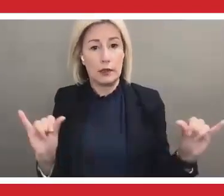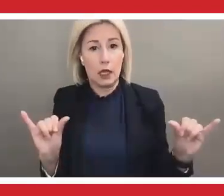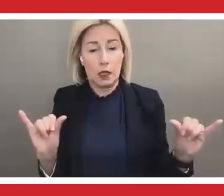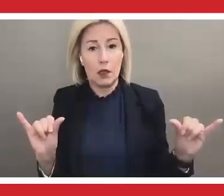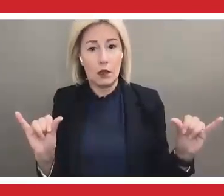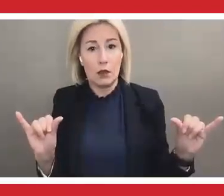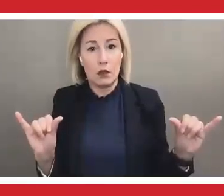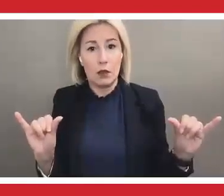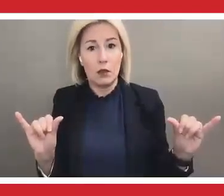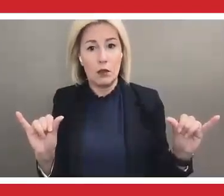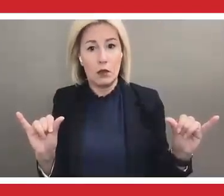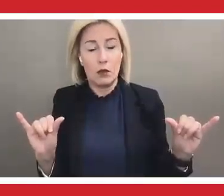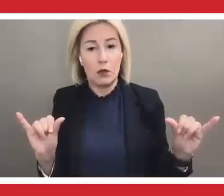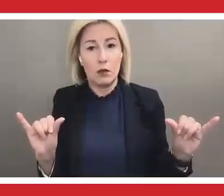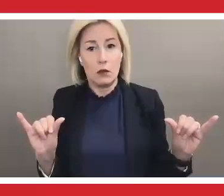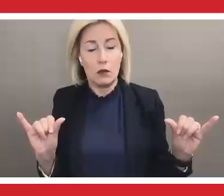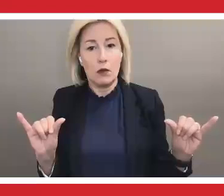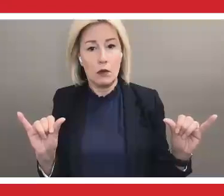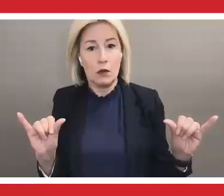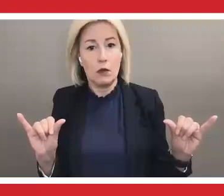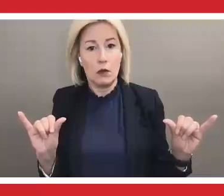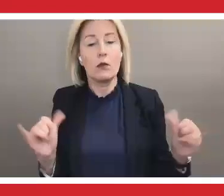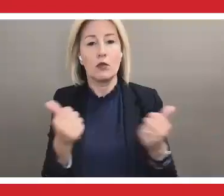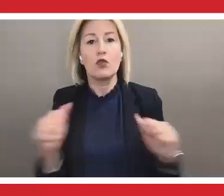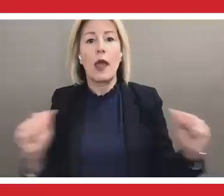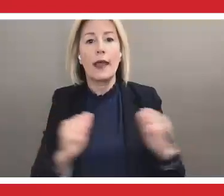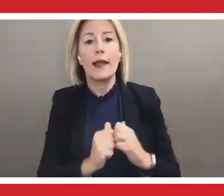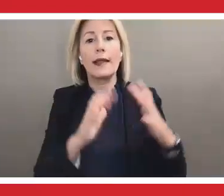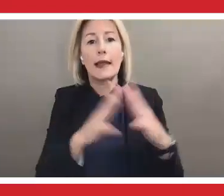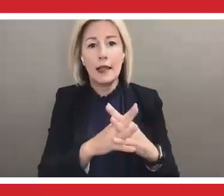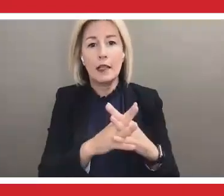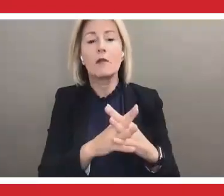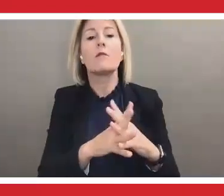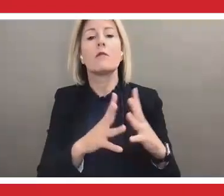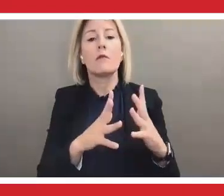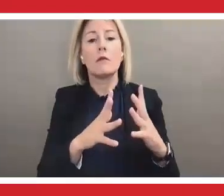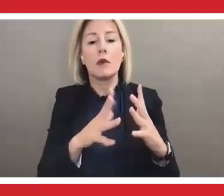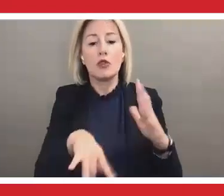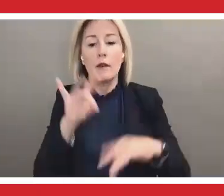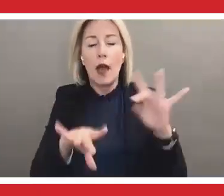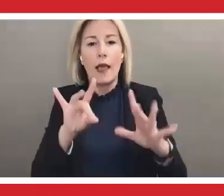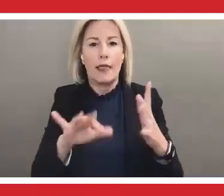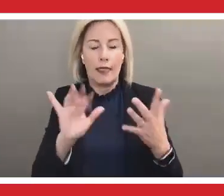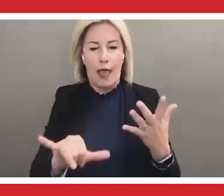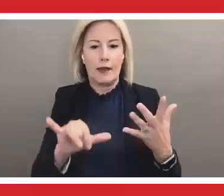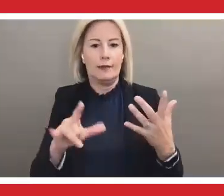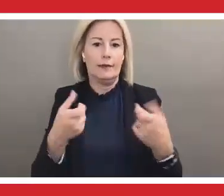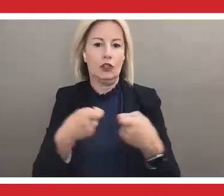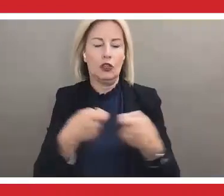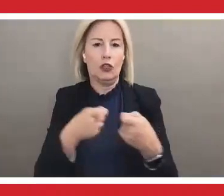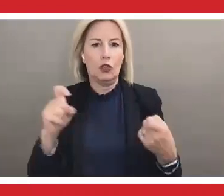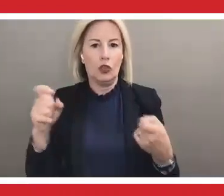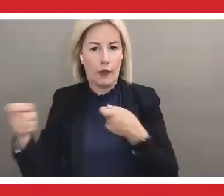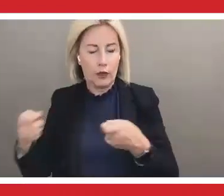currently trying to establish, to define their digital governance strategy. Most of them have